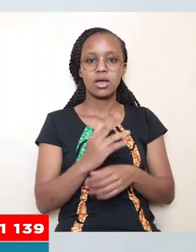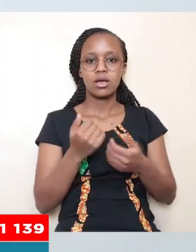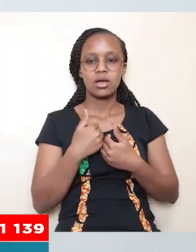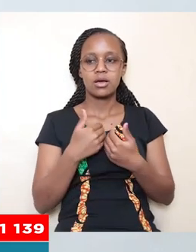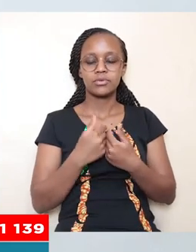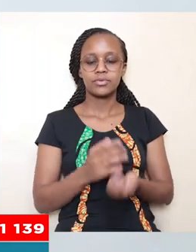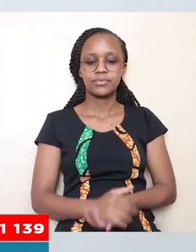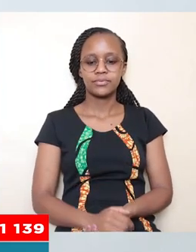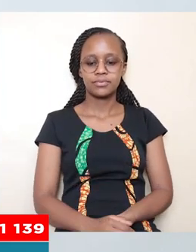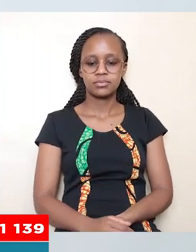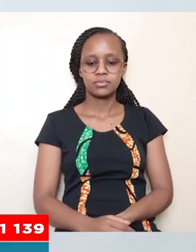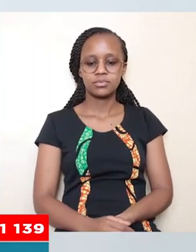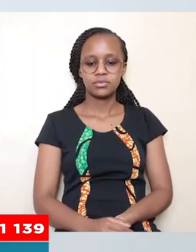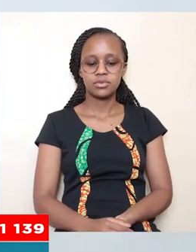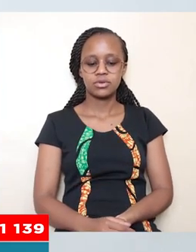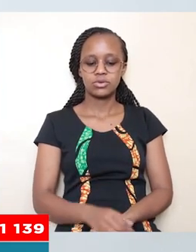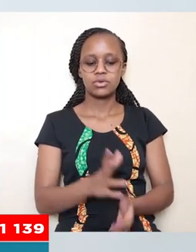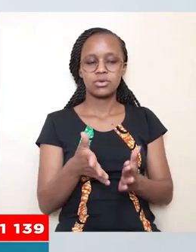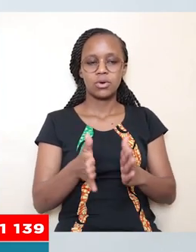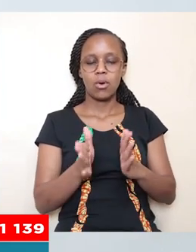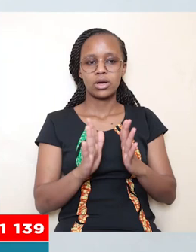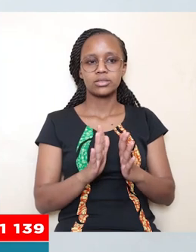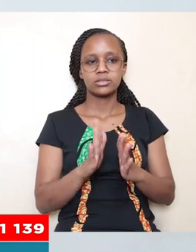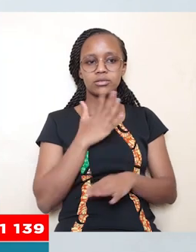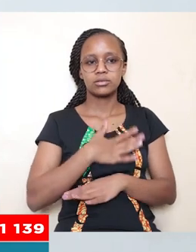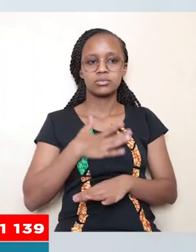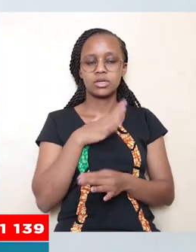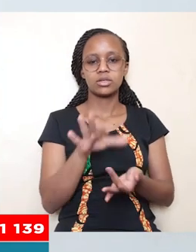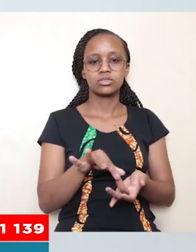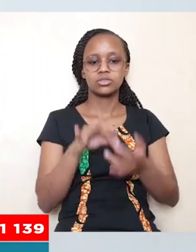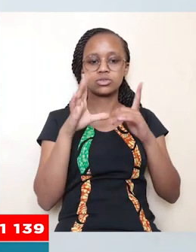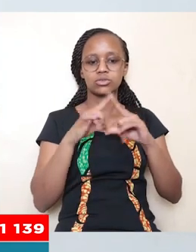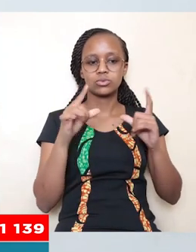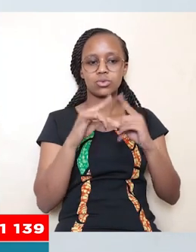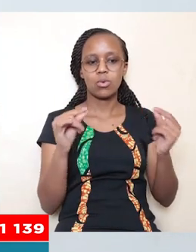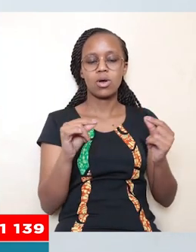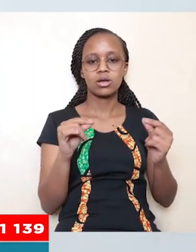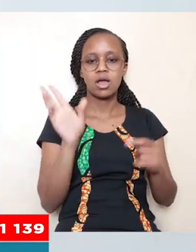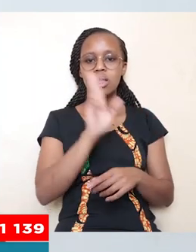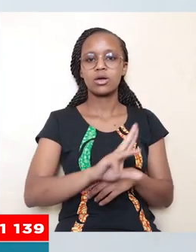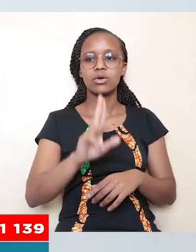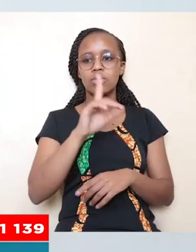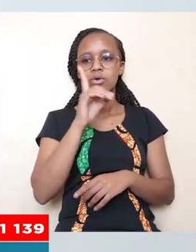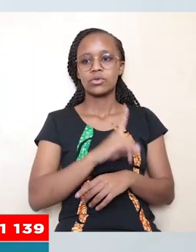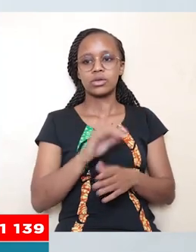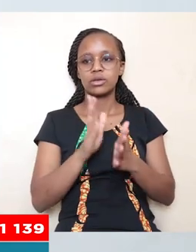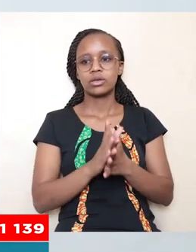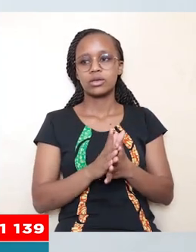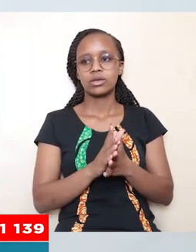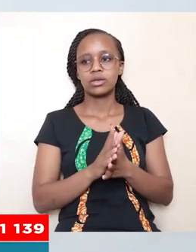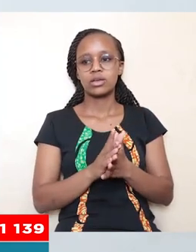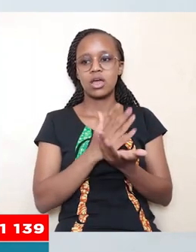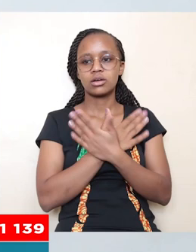when you are having your strains, kindly choose the word that you use. Evaluate